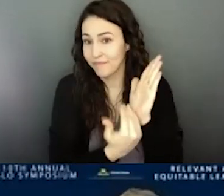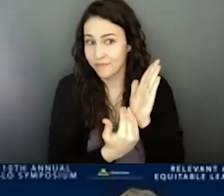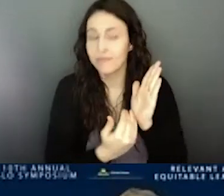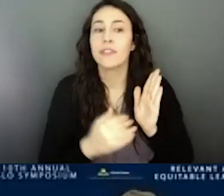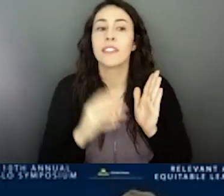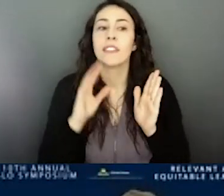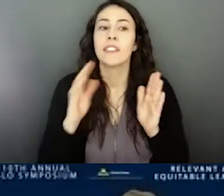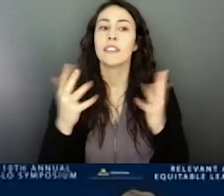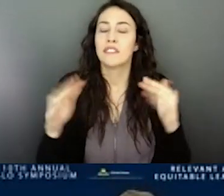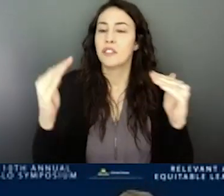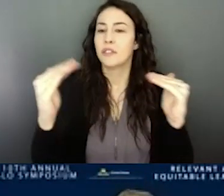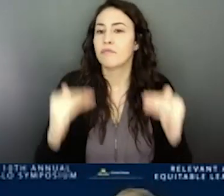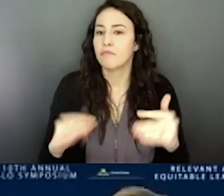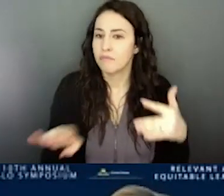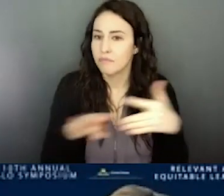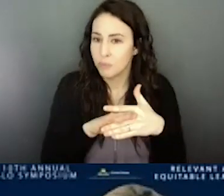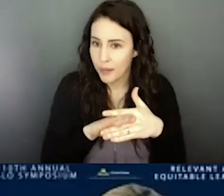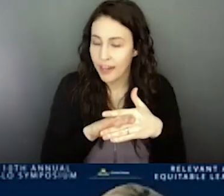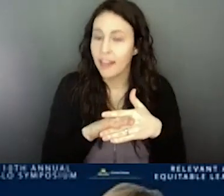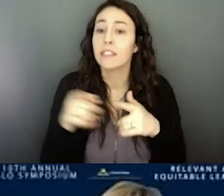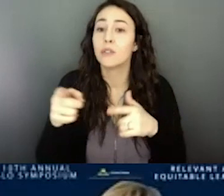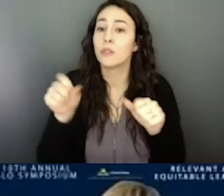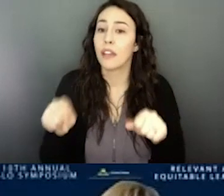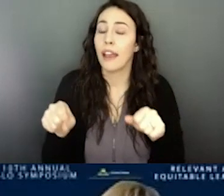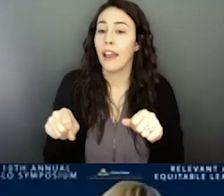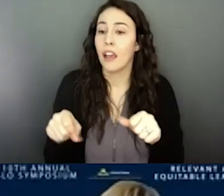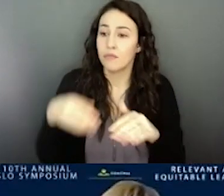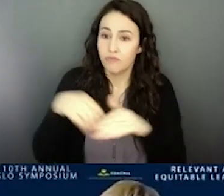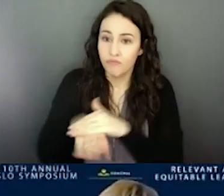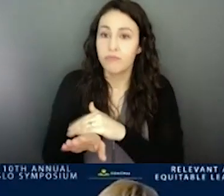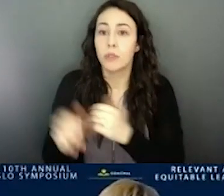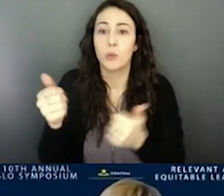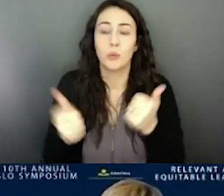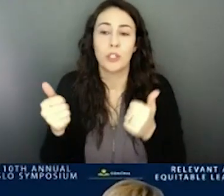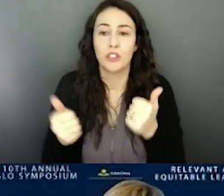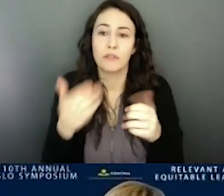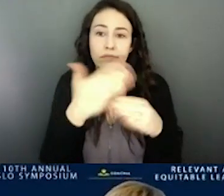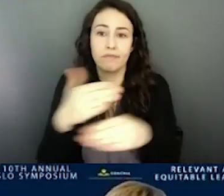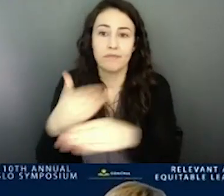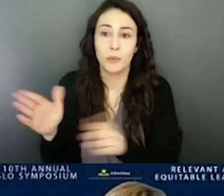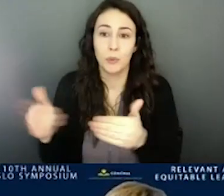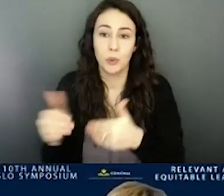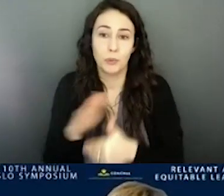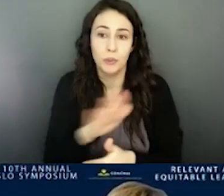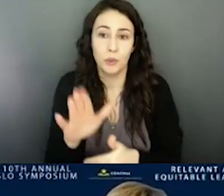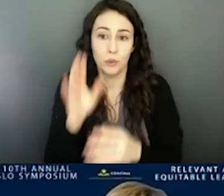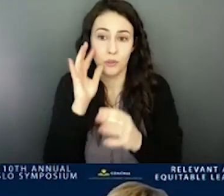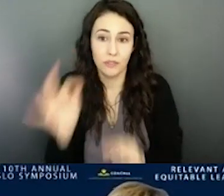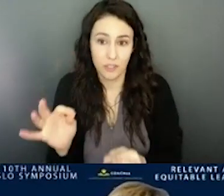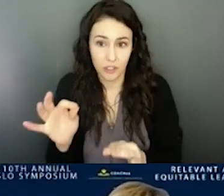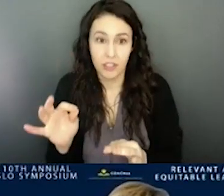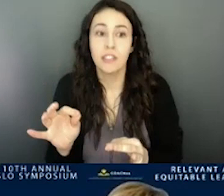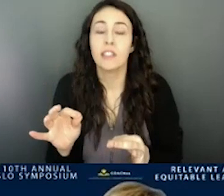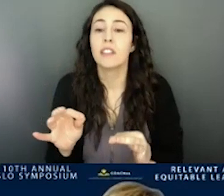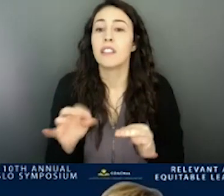and this will allow you to go into the breakout room of your choice. The sessions are listed in the lobby. You can easily select